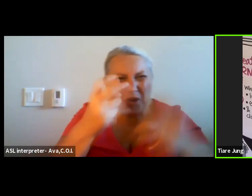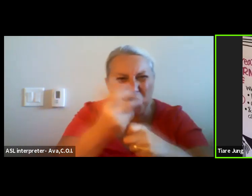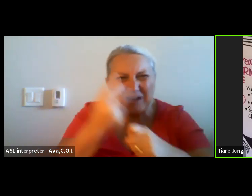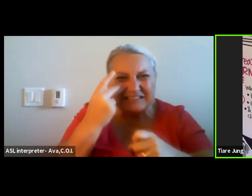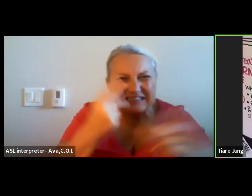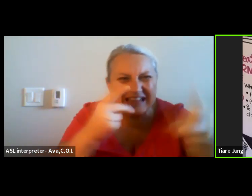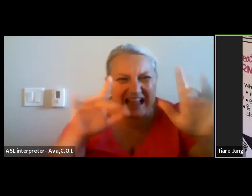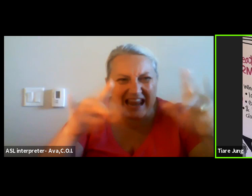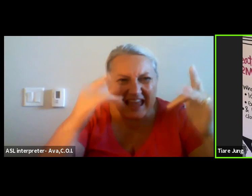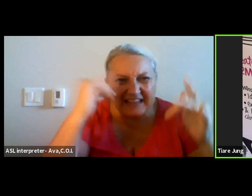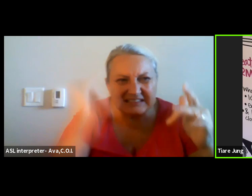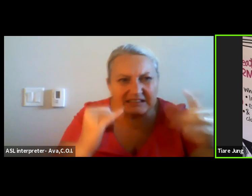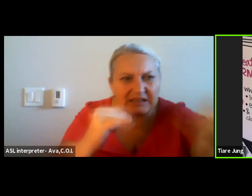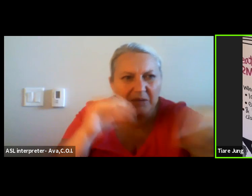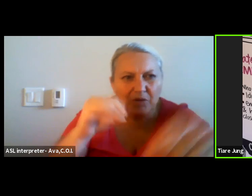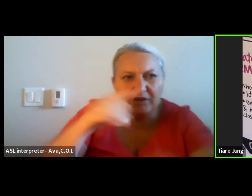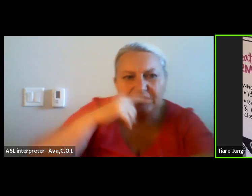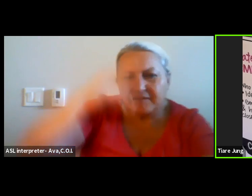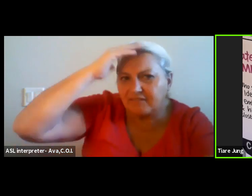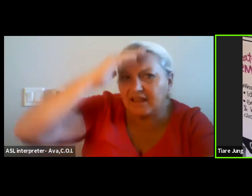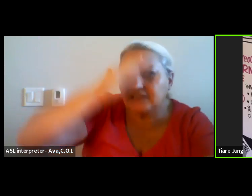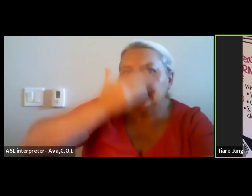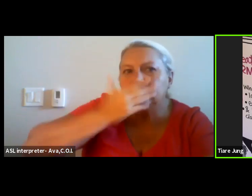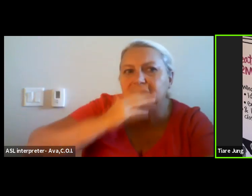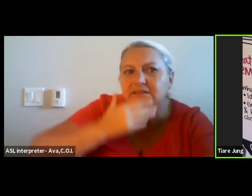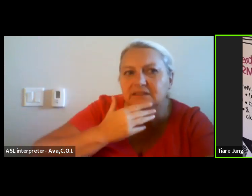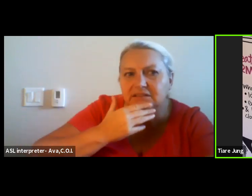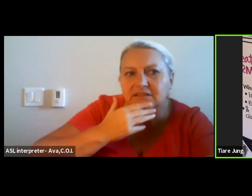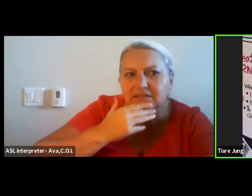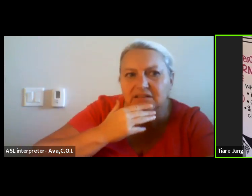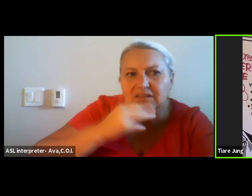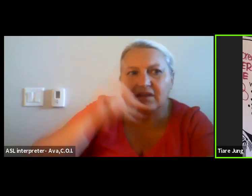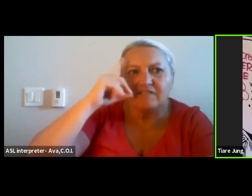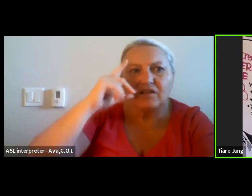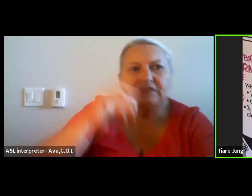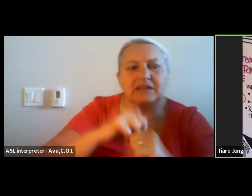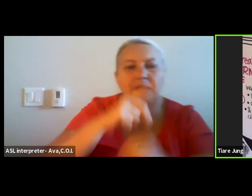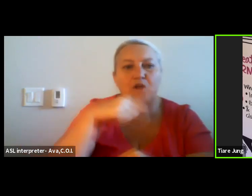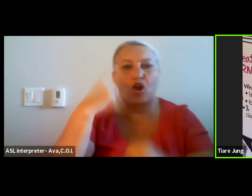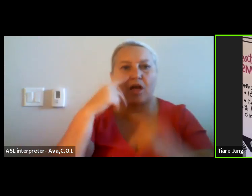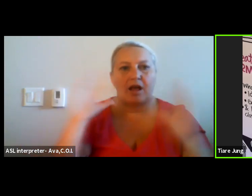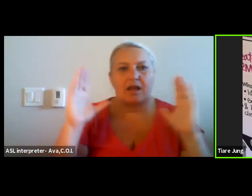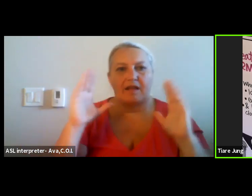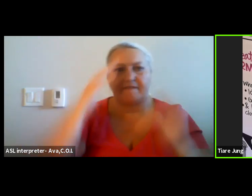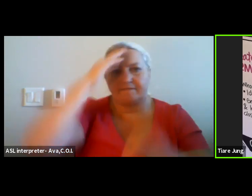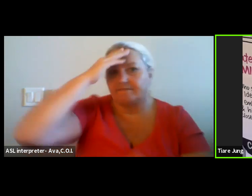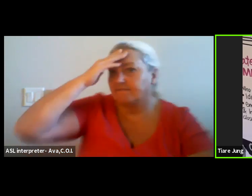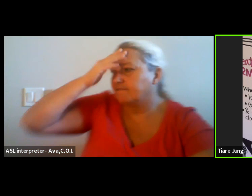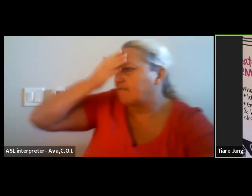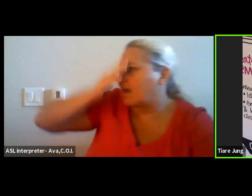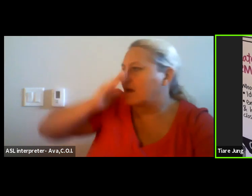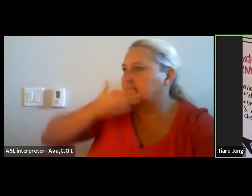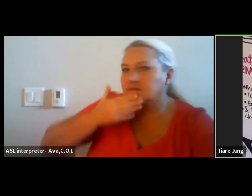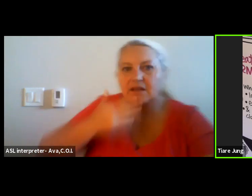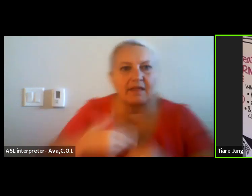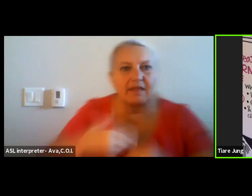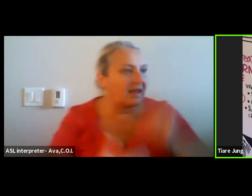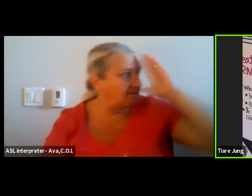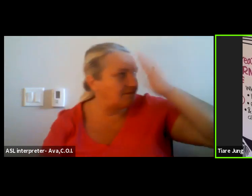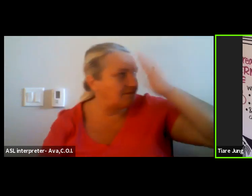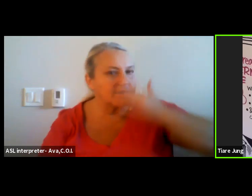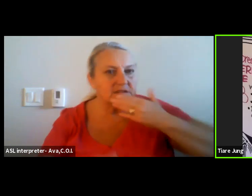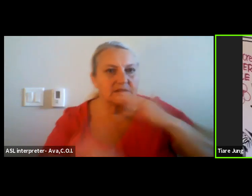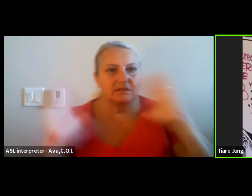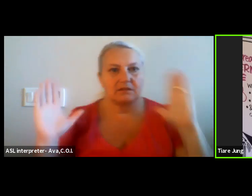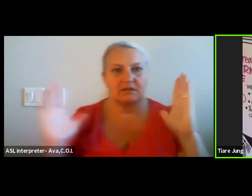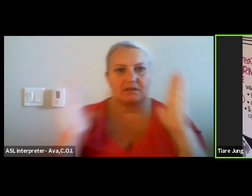two faces, and the faces are overlapping each other like a Venn diagram. And then I wanted to braid their hair together to